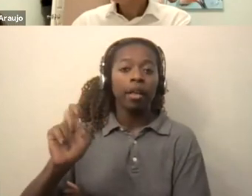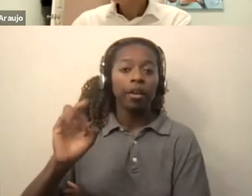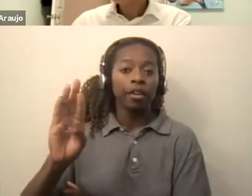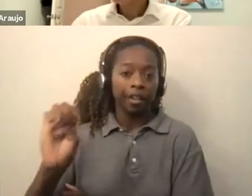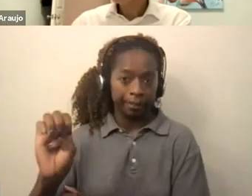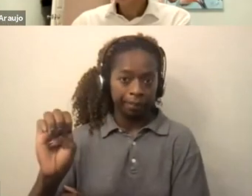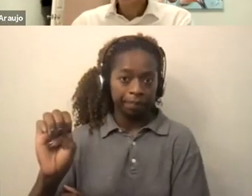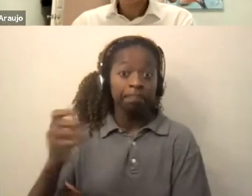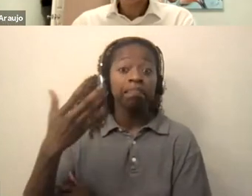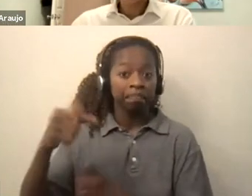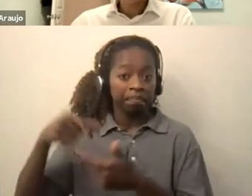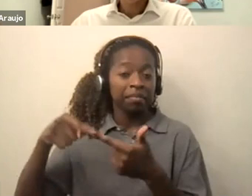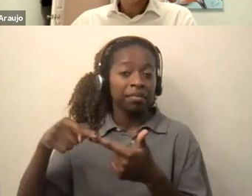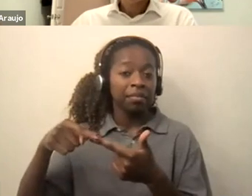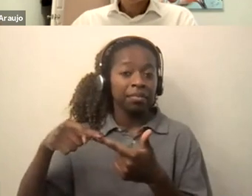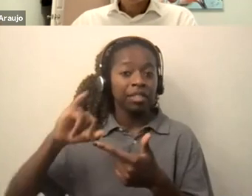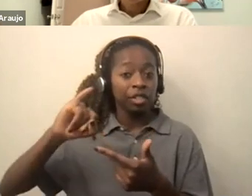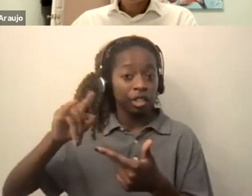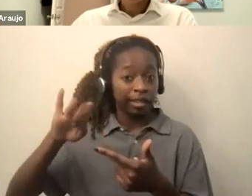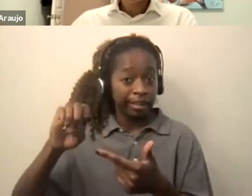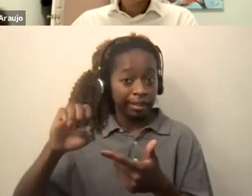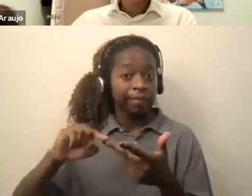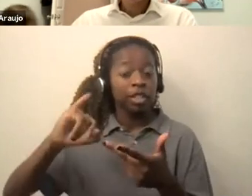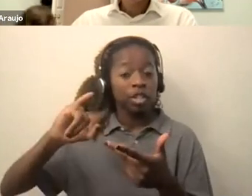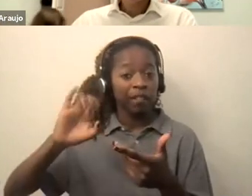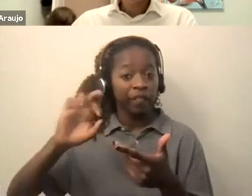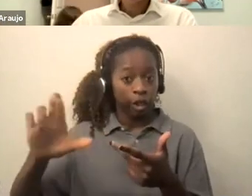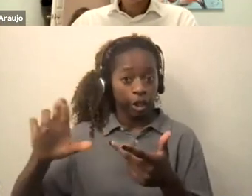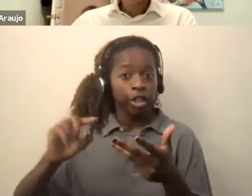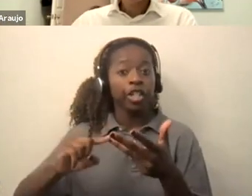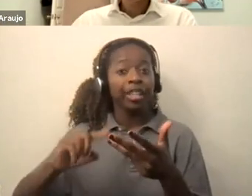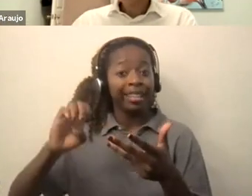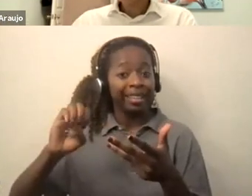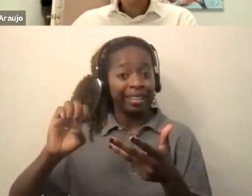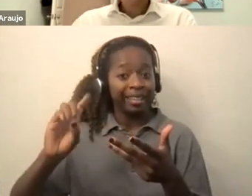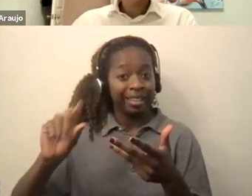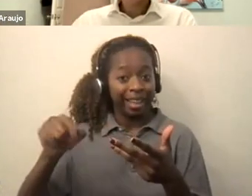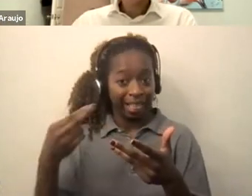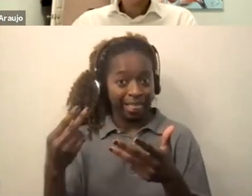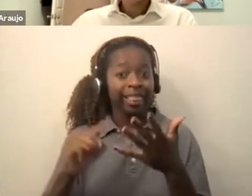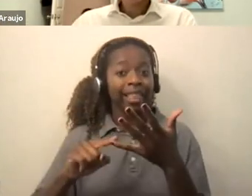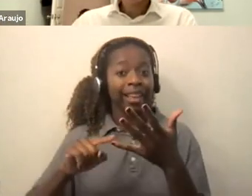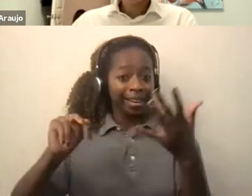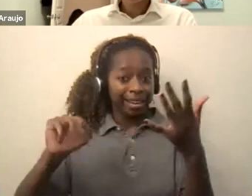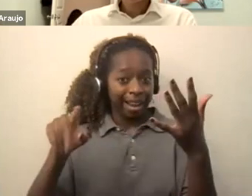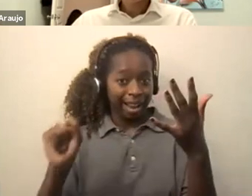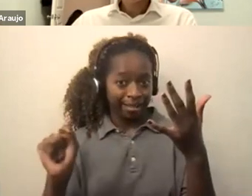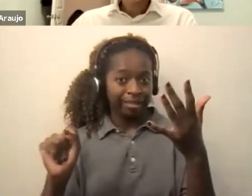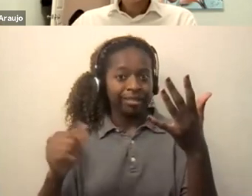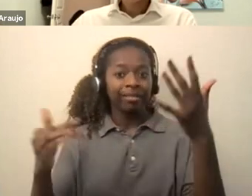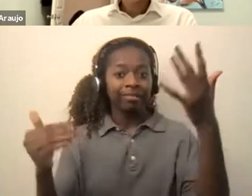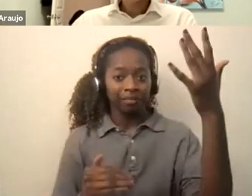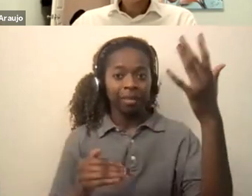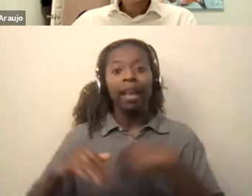john jennifer crowe edith brazil nat adams and elizabeth